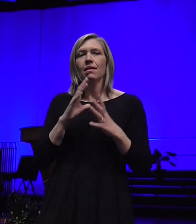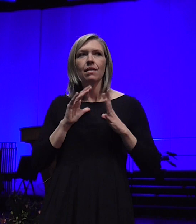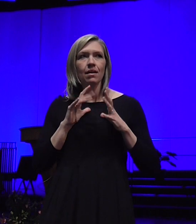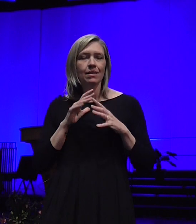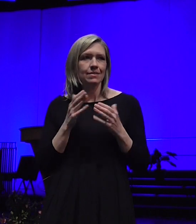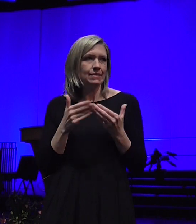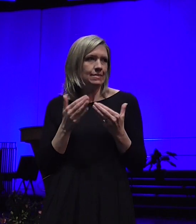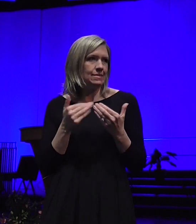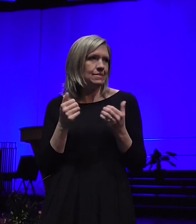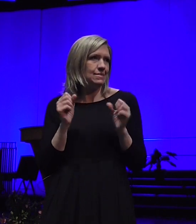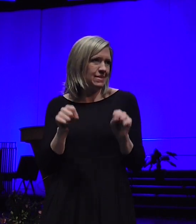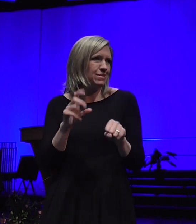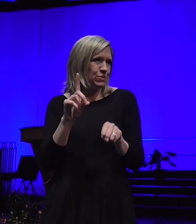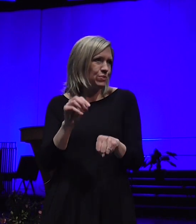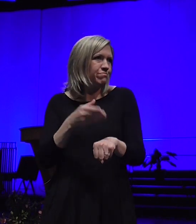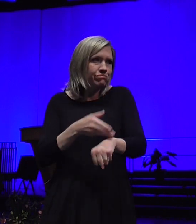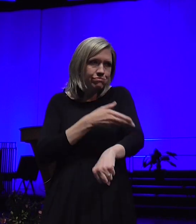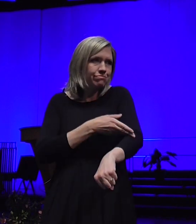do.